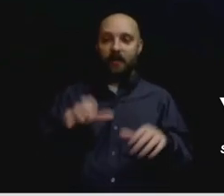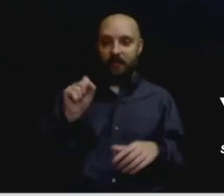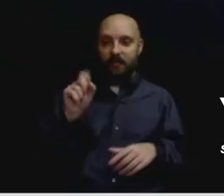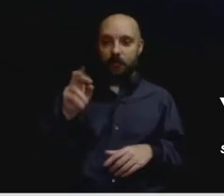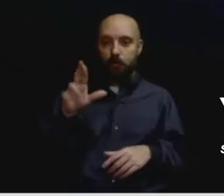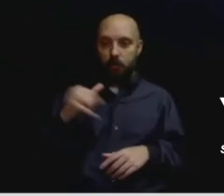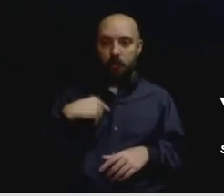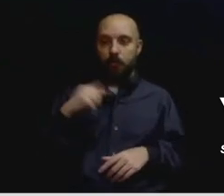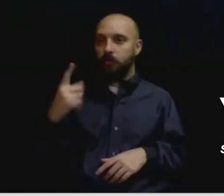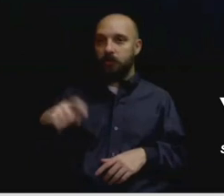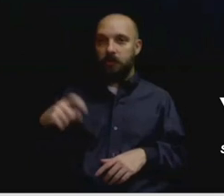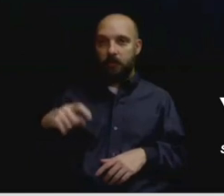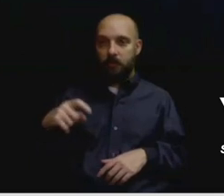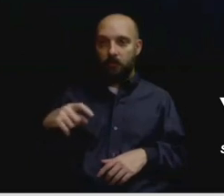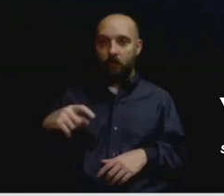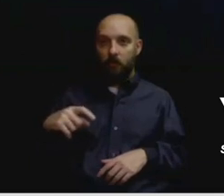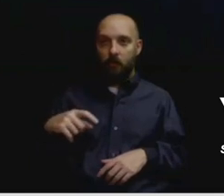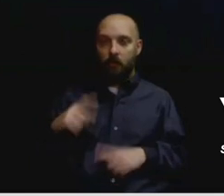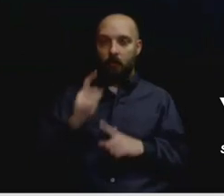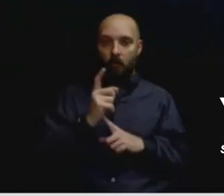need a